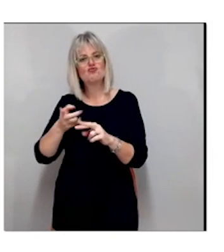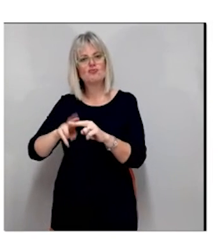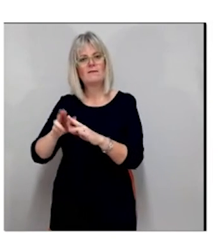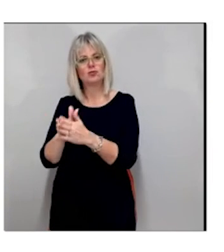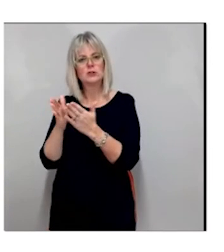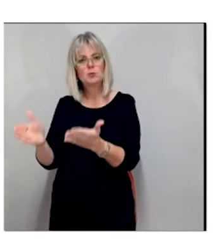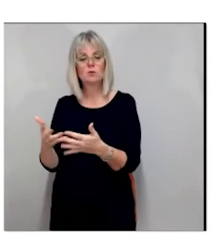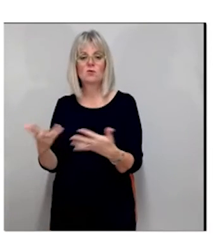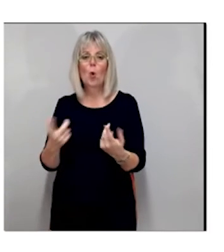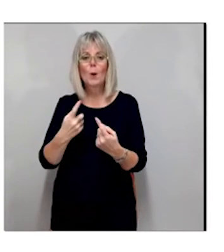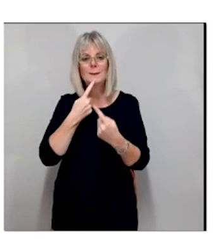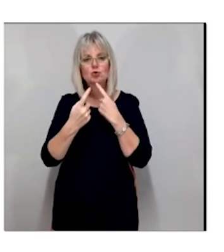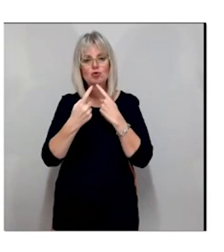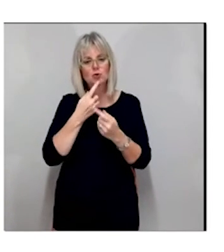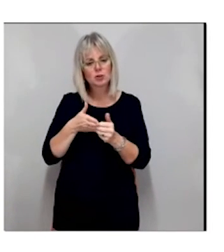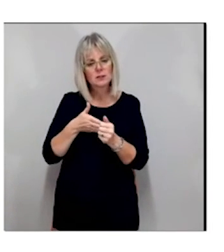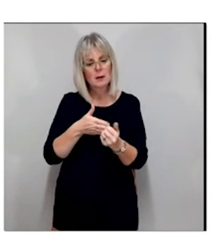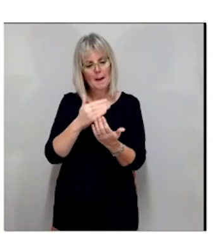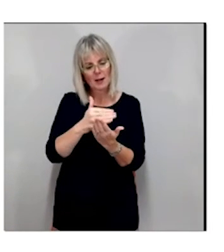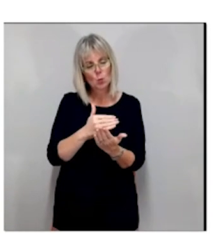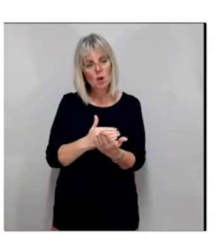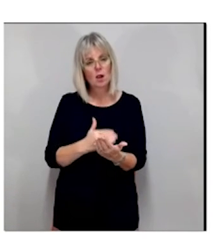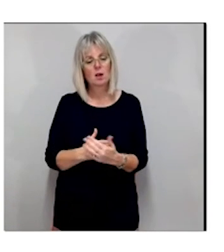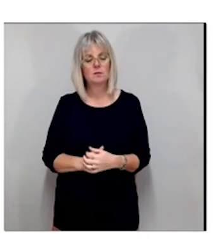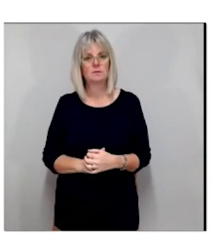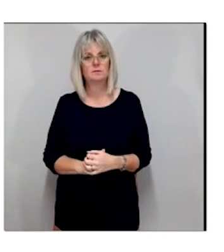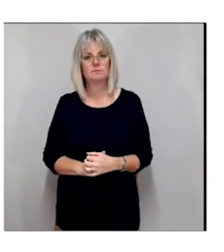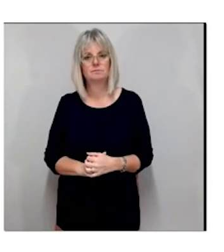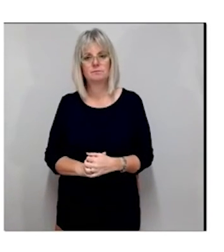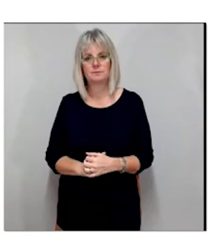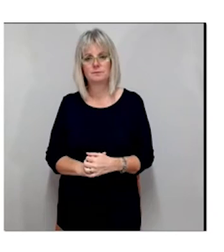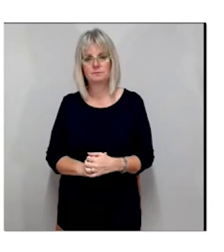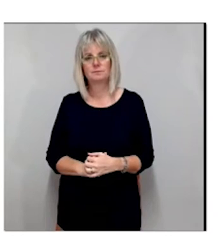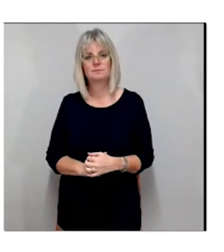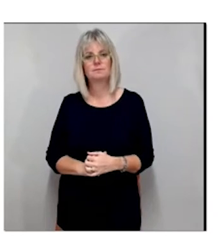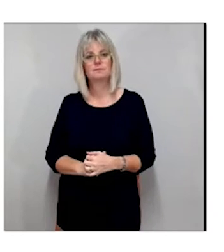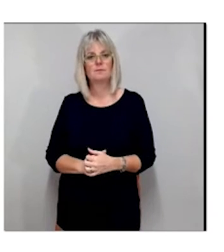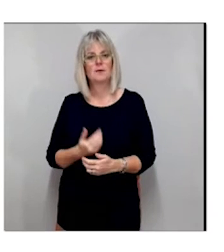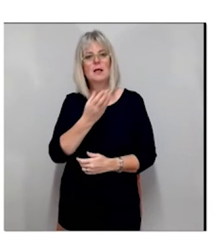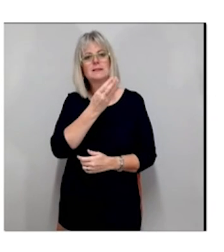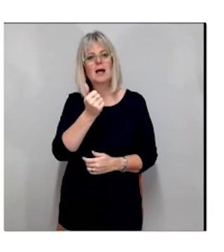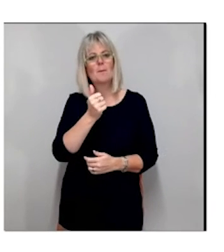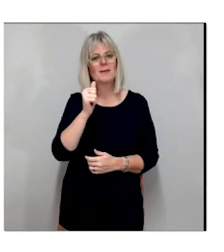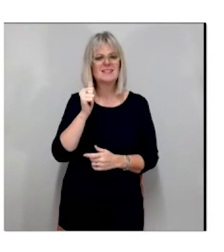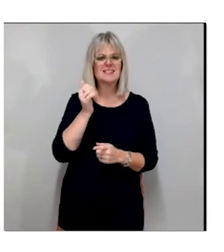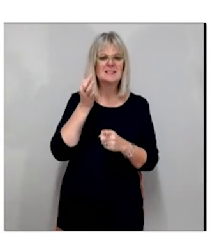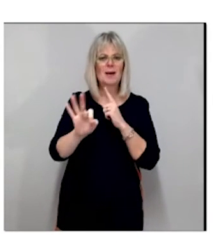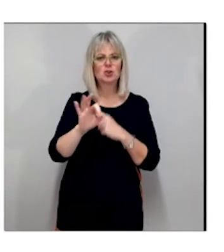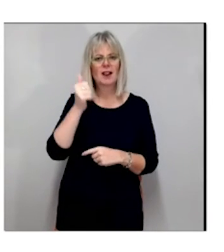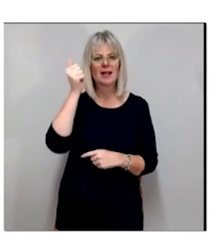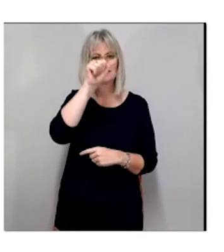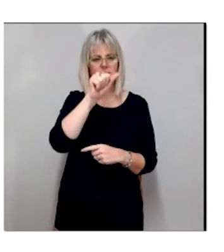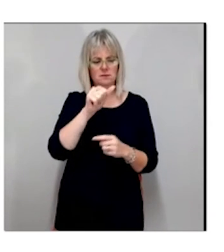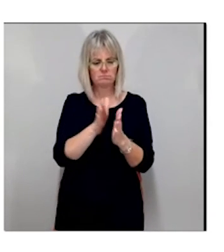manuals. To assist with the education of visually impaired people, some specialist codes have been devised, such